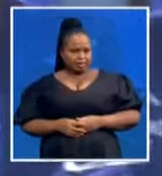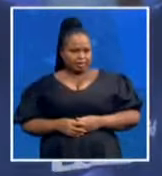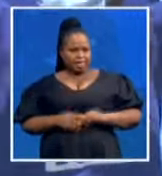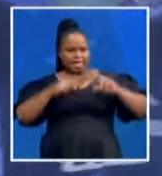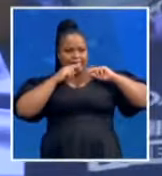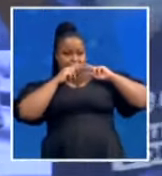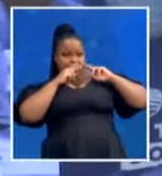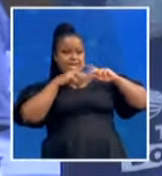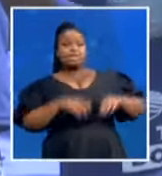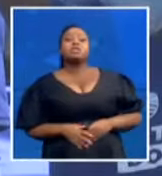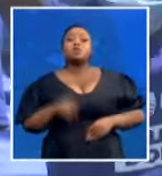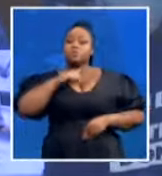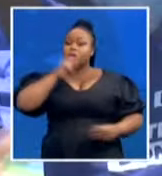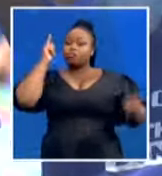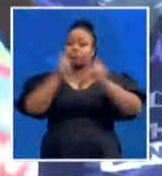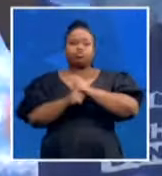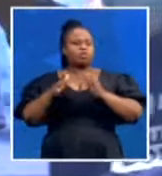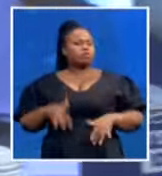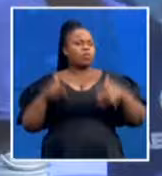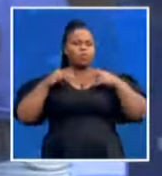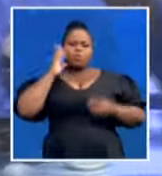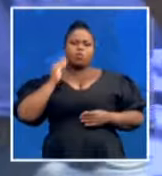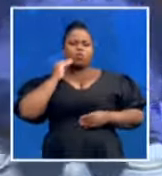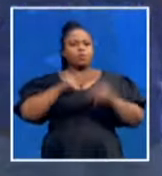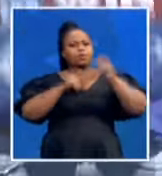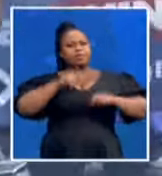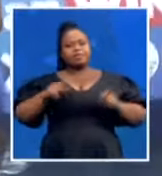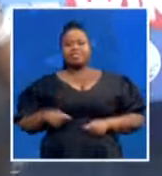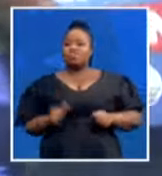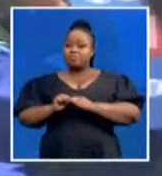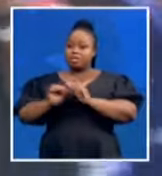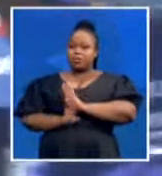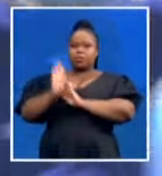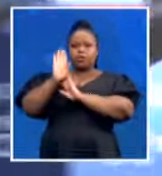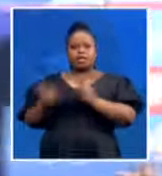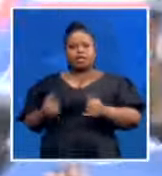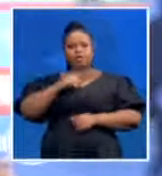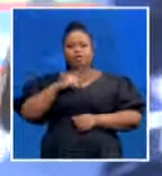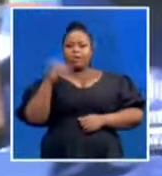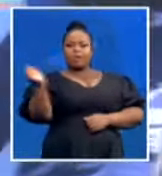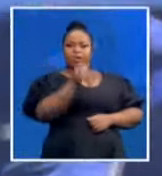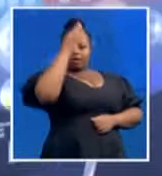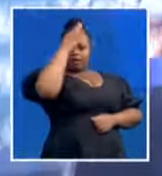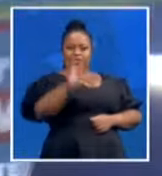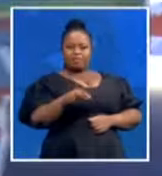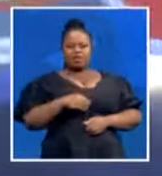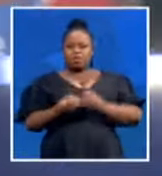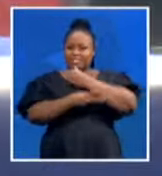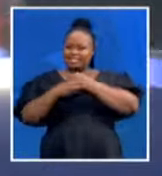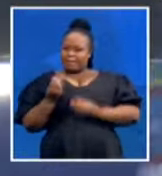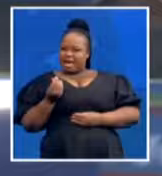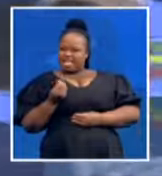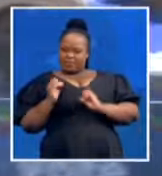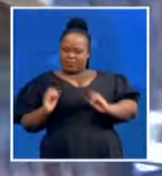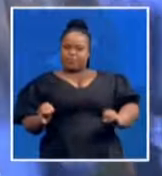lived experiences of the citizens for better. Singenisa uhulumende ongabi imali. Siyawagxotha amasela